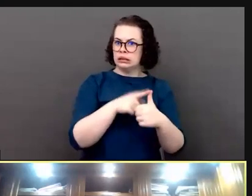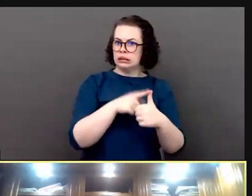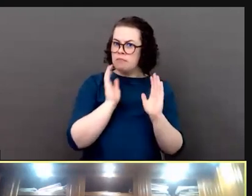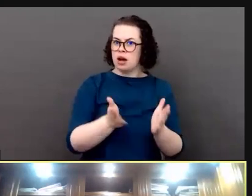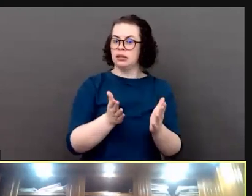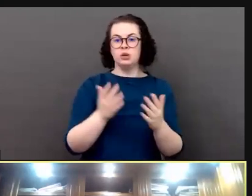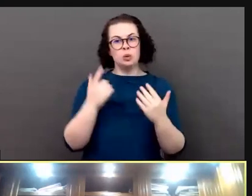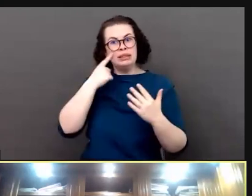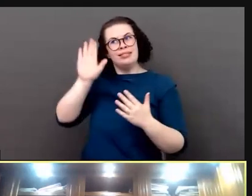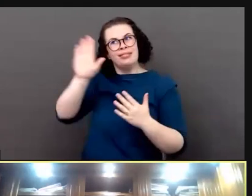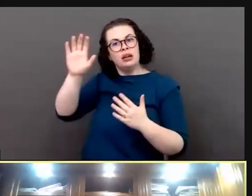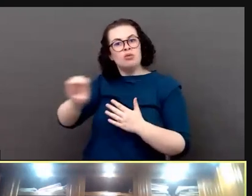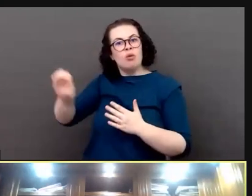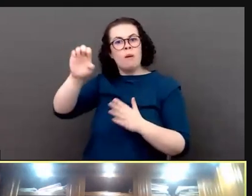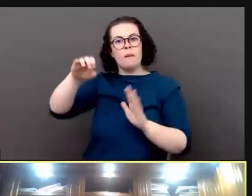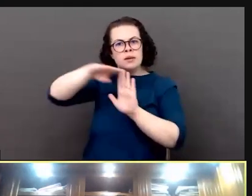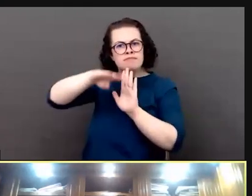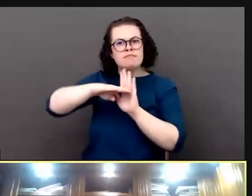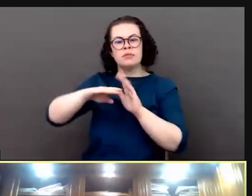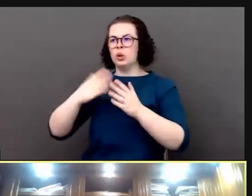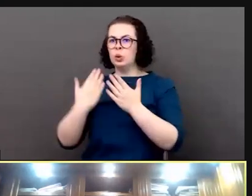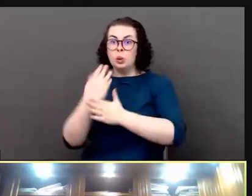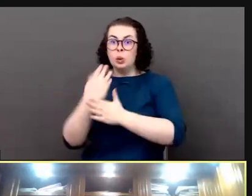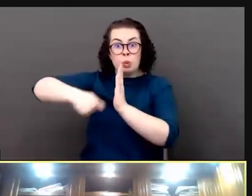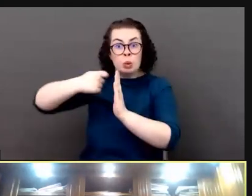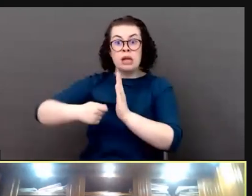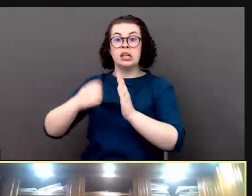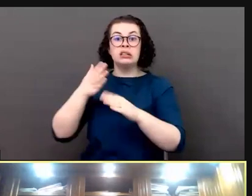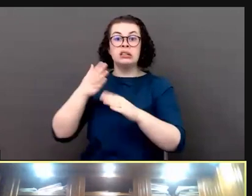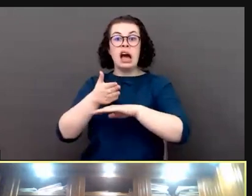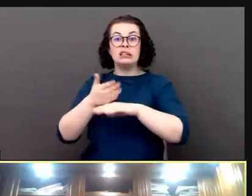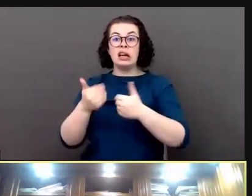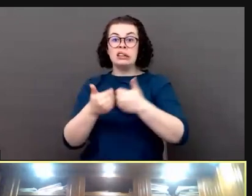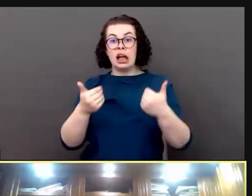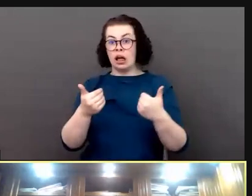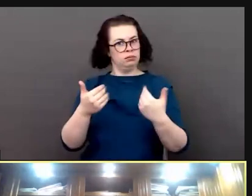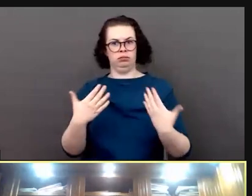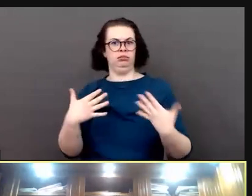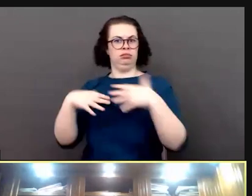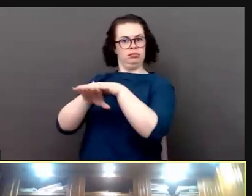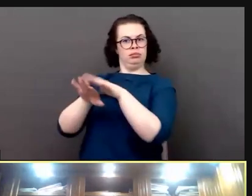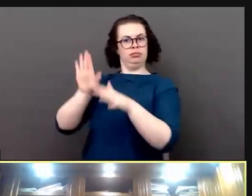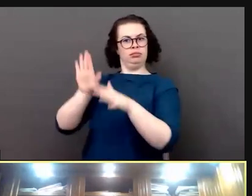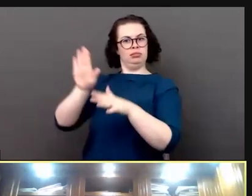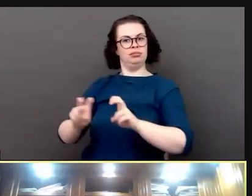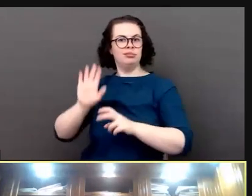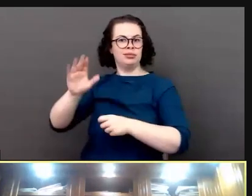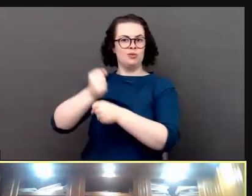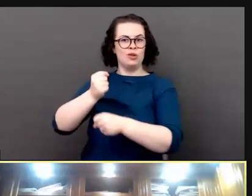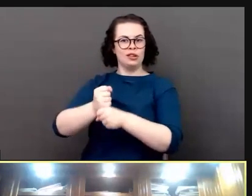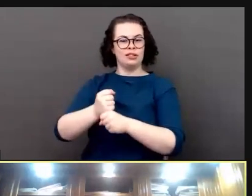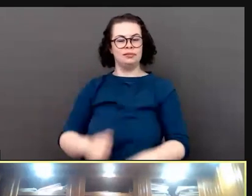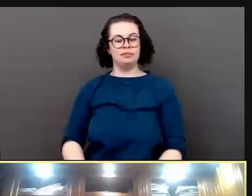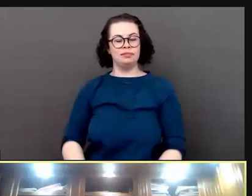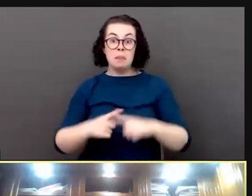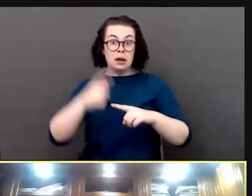prominently. Also on research, we have been investing in a new public-private partnership, Build for All, and you will see that